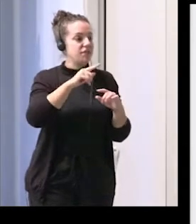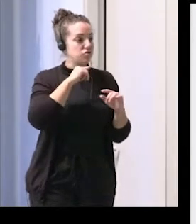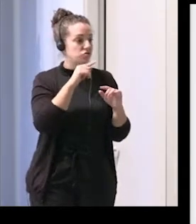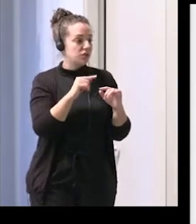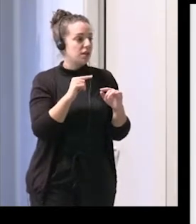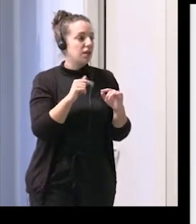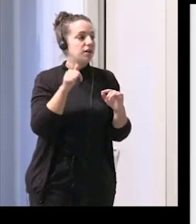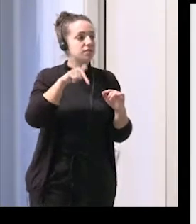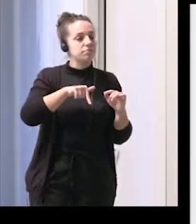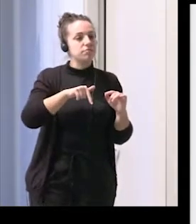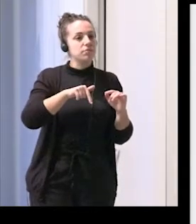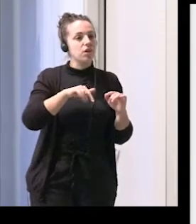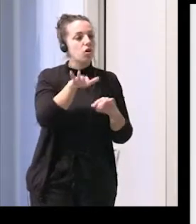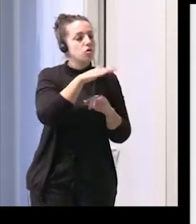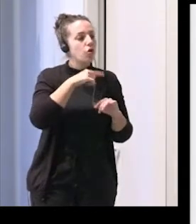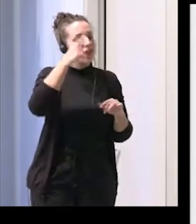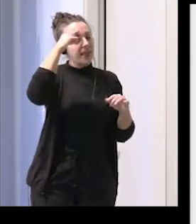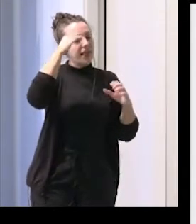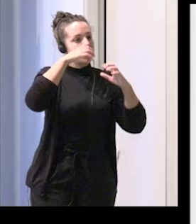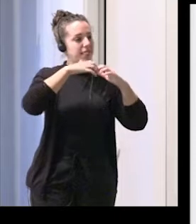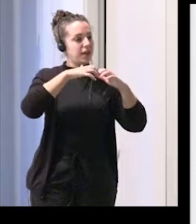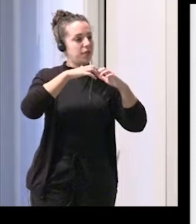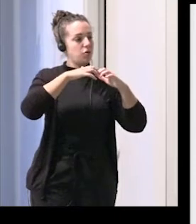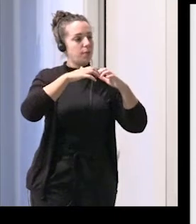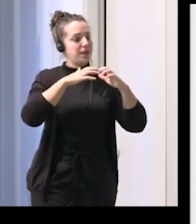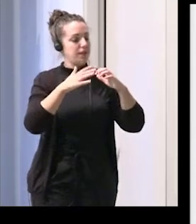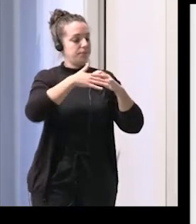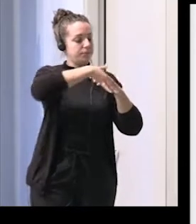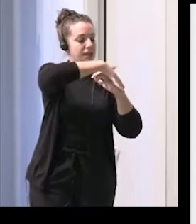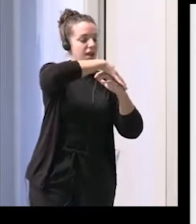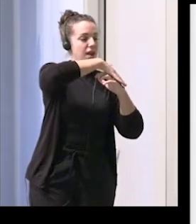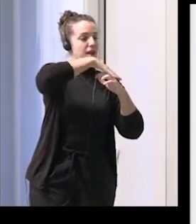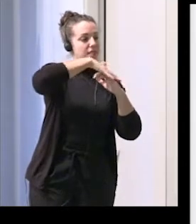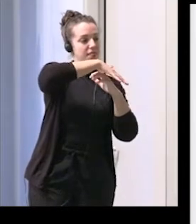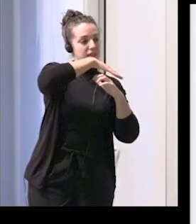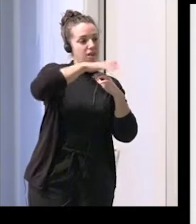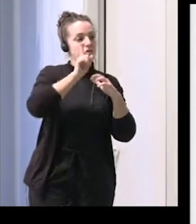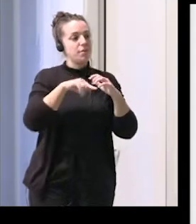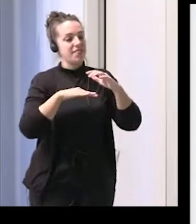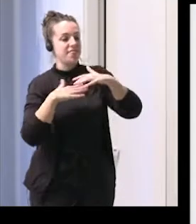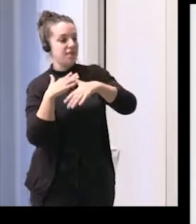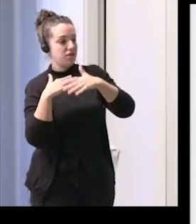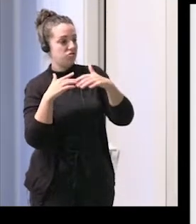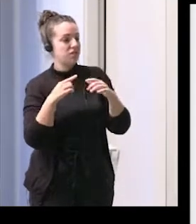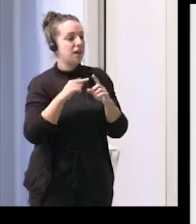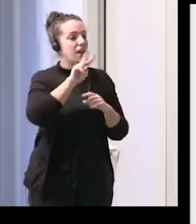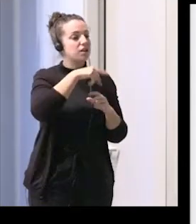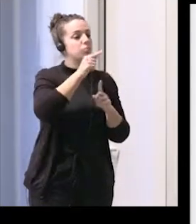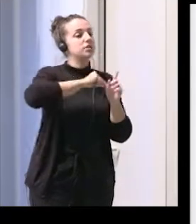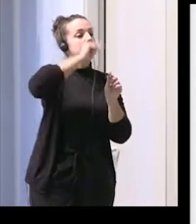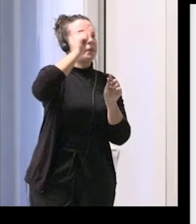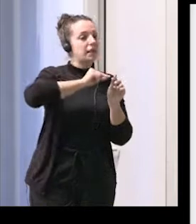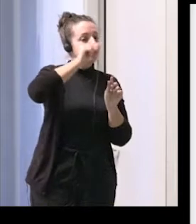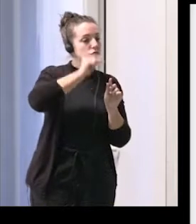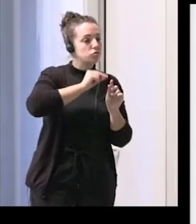brain. So now we've actually measured those two different responses, and we can ask two